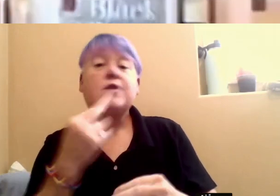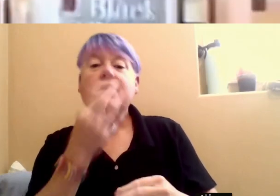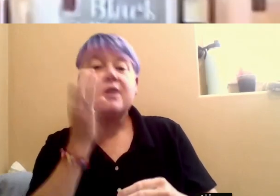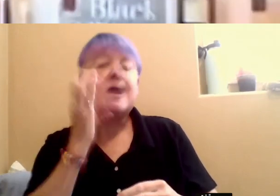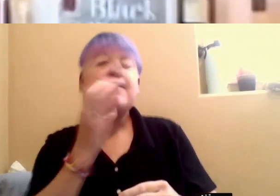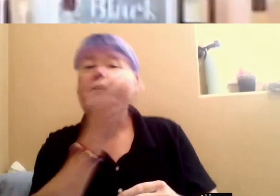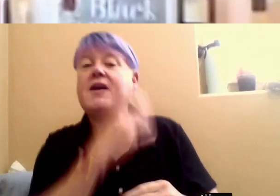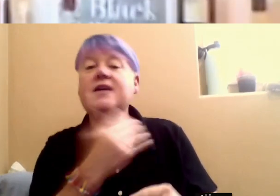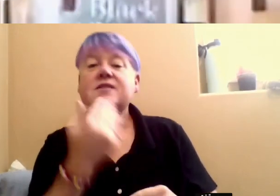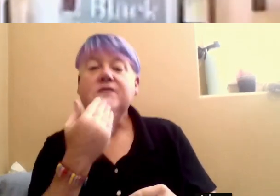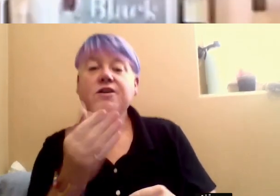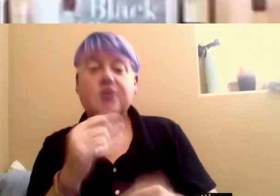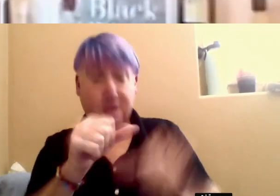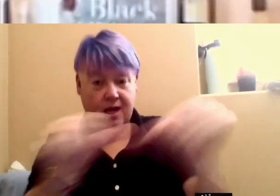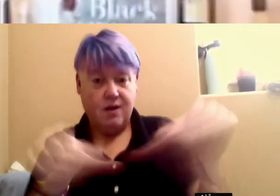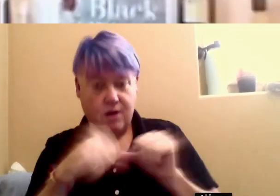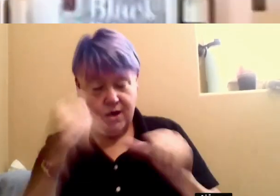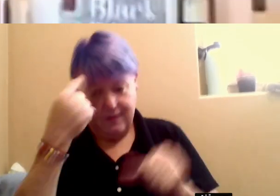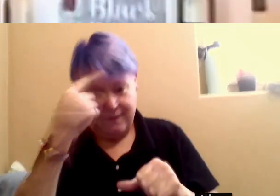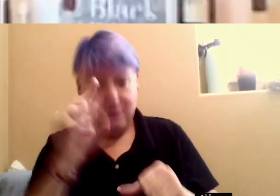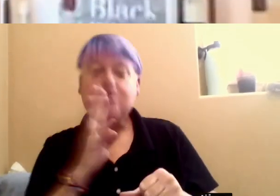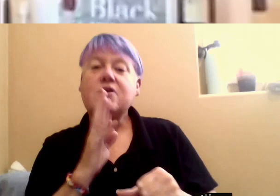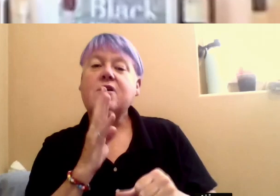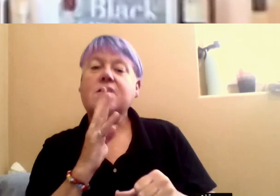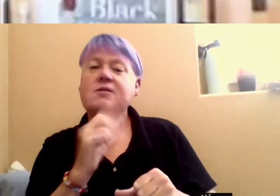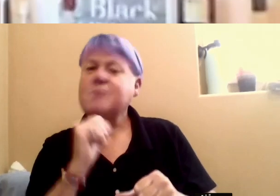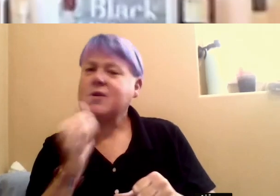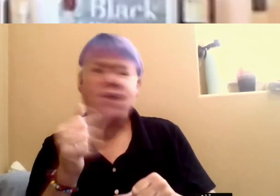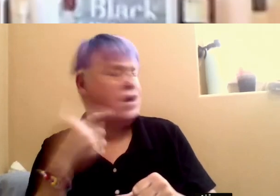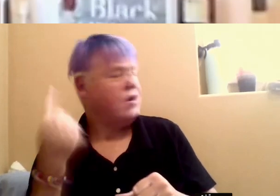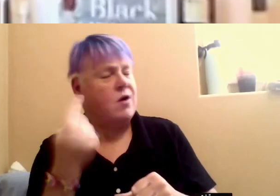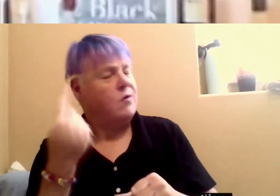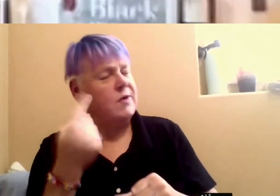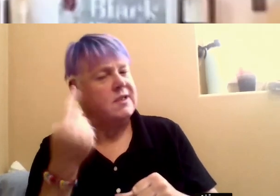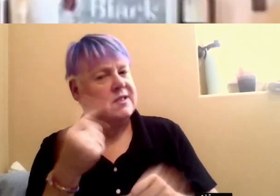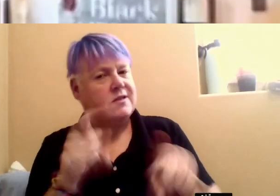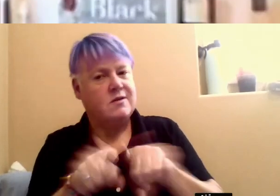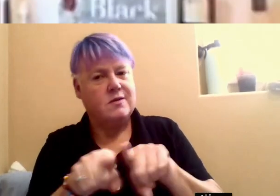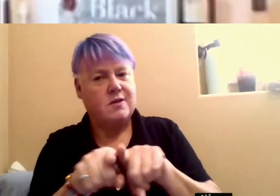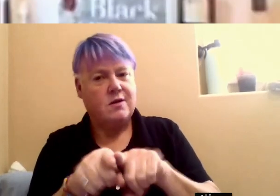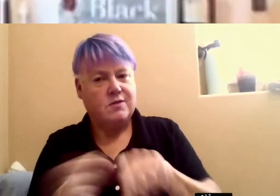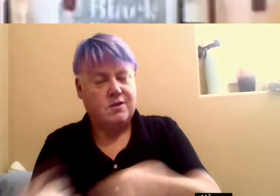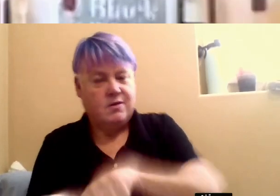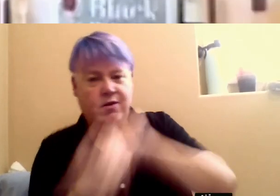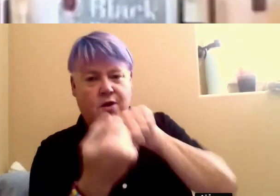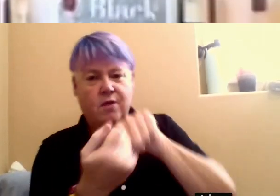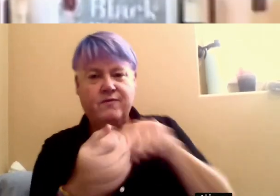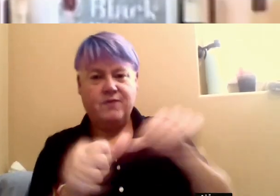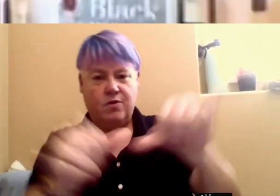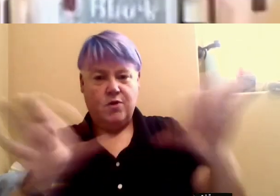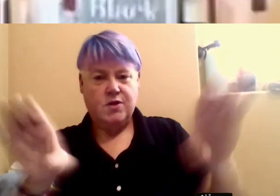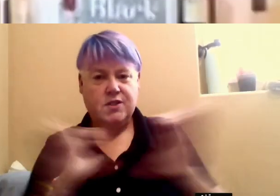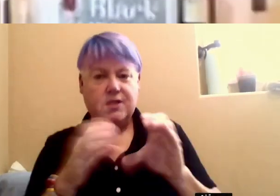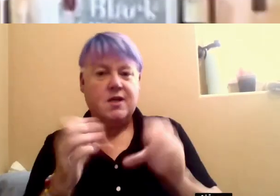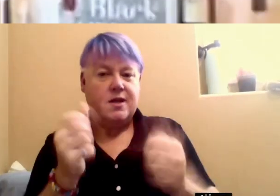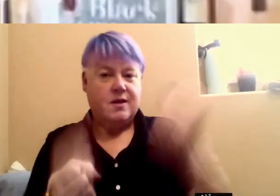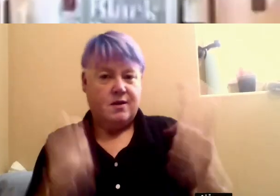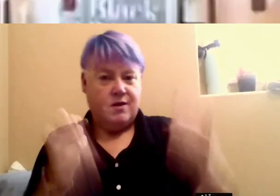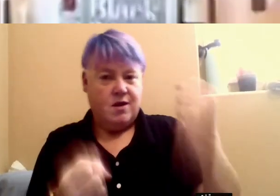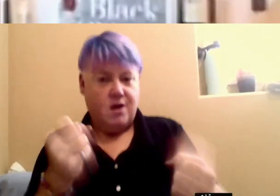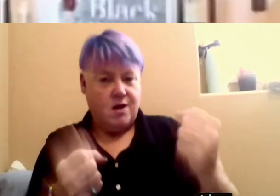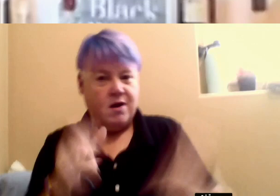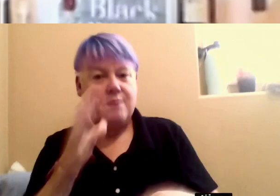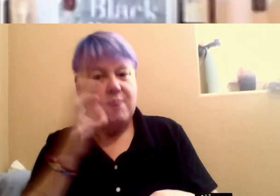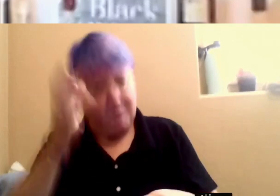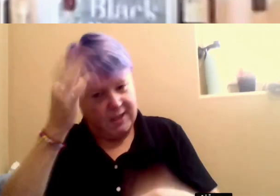talks, but they don't exclusively occur here. There's also the golf course, the car, Mom and Dad's